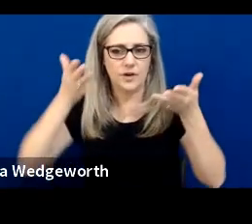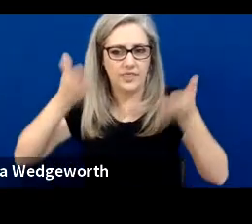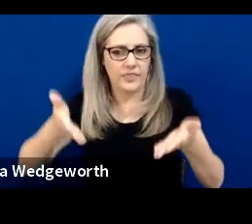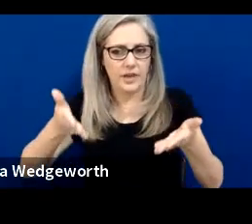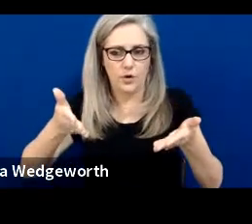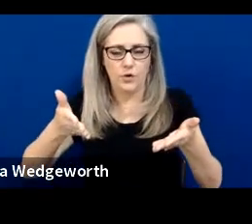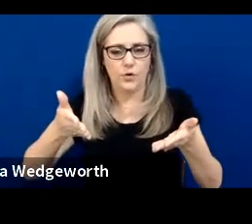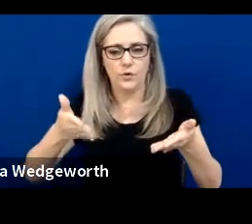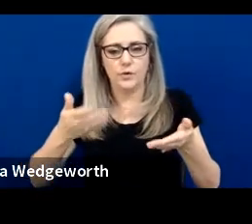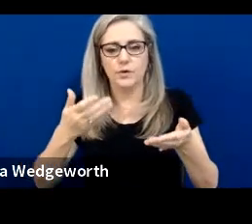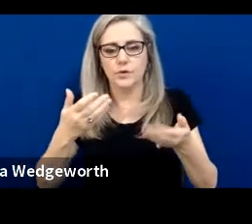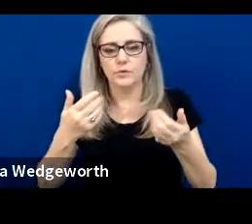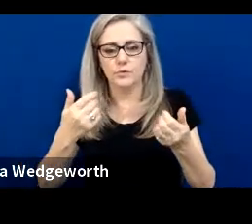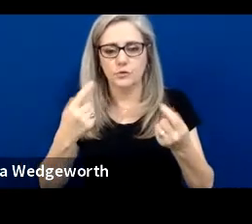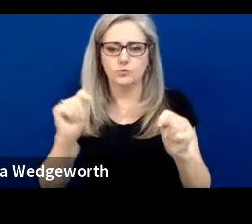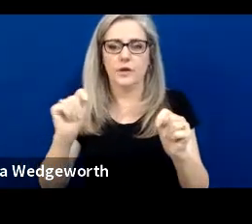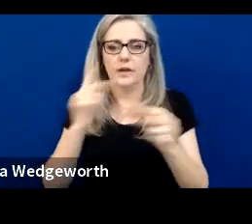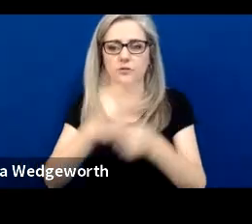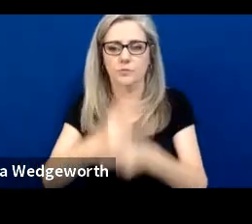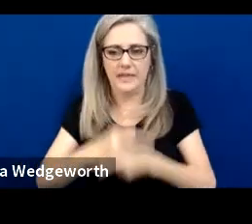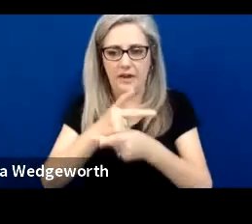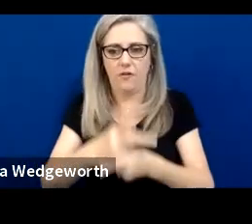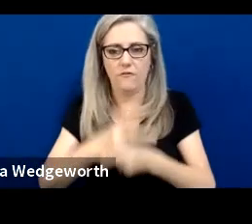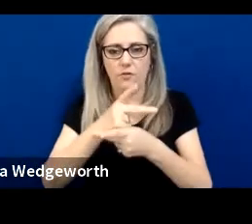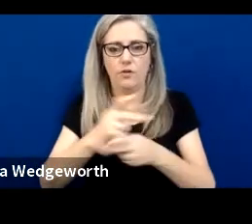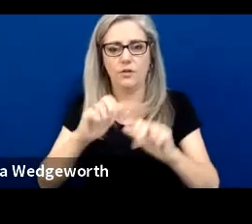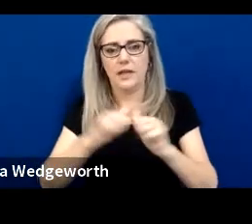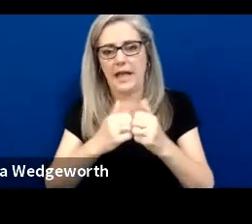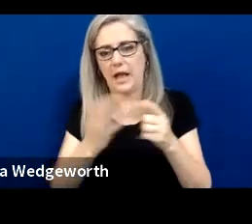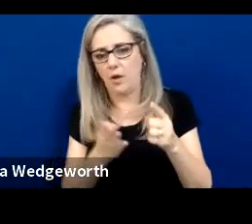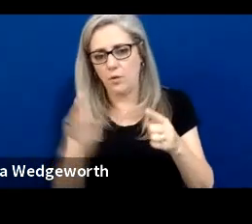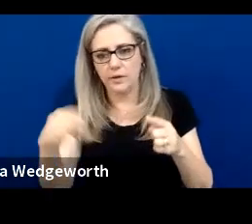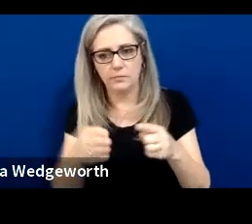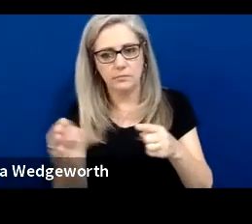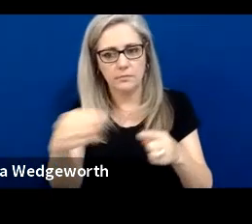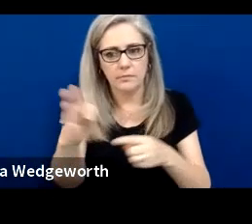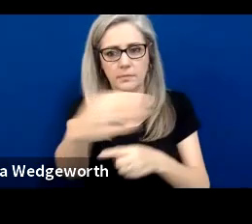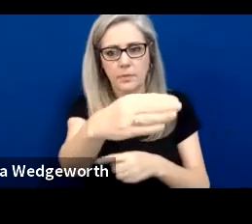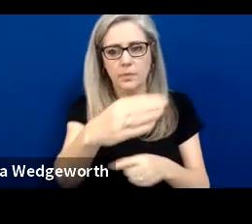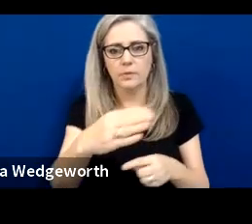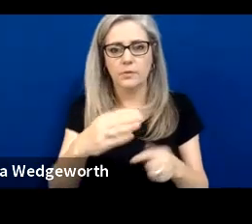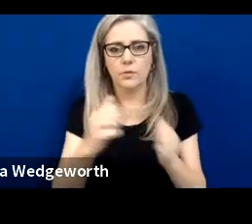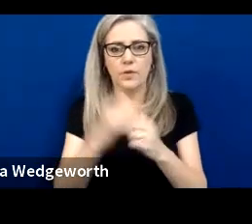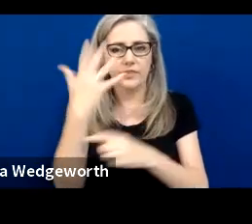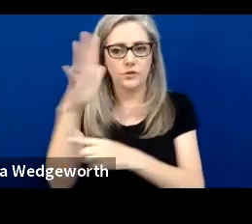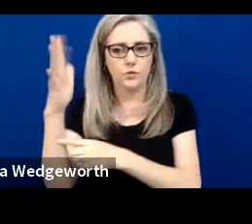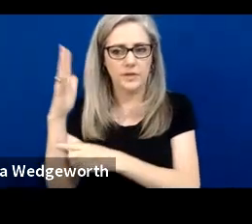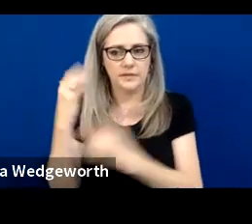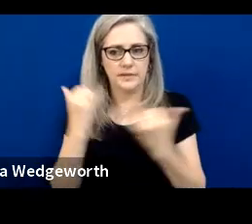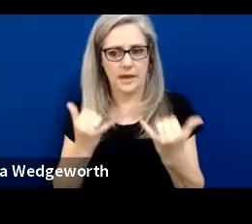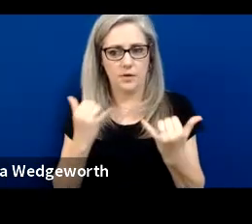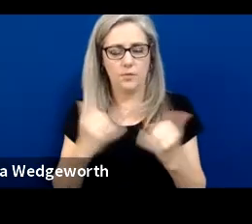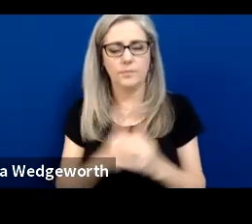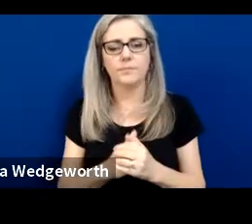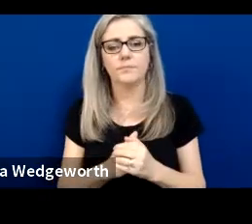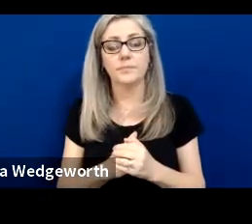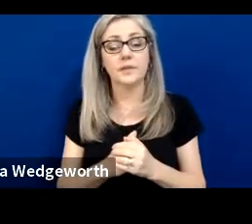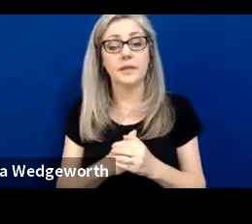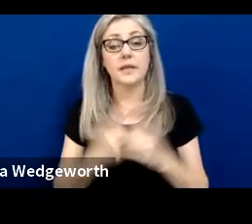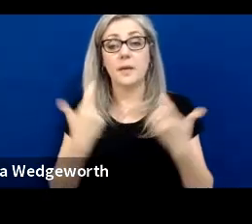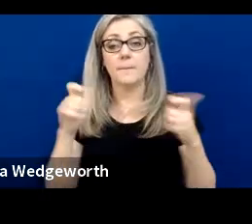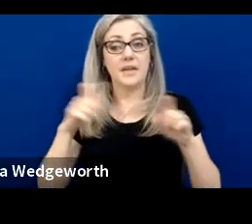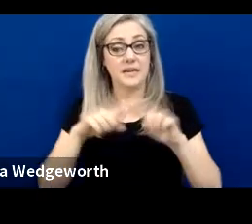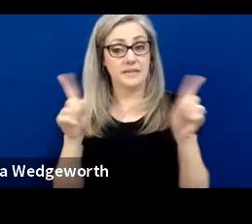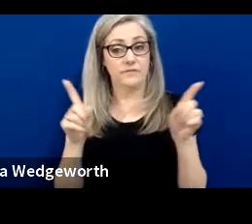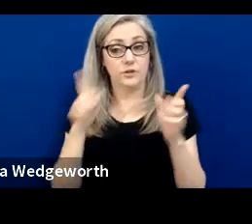be careful with how we work our way around those. The main differences that you'll notice